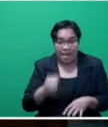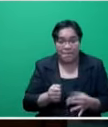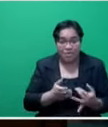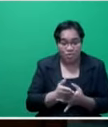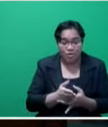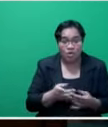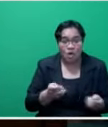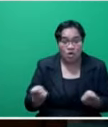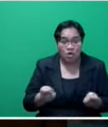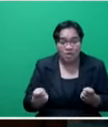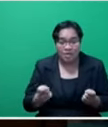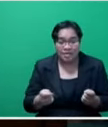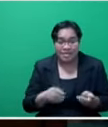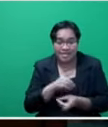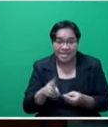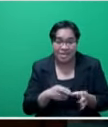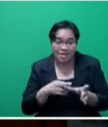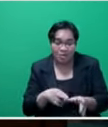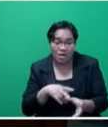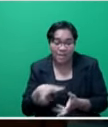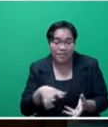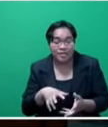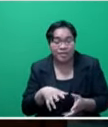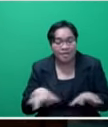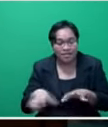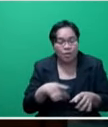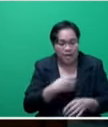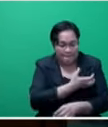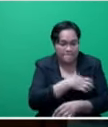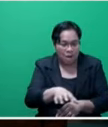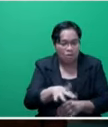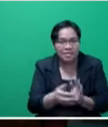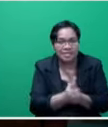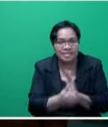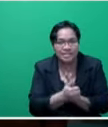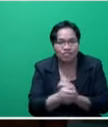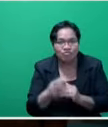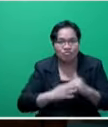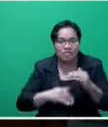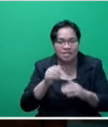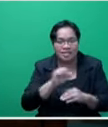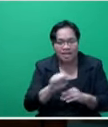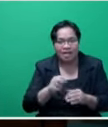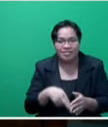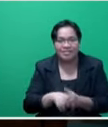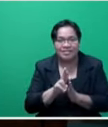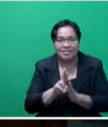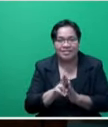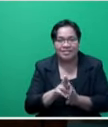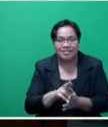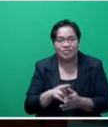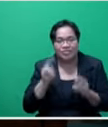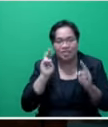ministry, coordinates disaster response activities, we also empower our communities with skills to build their resilience to